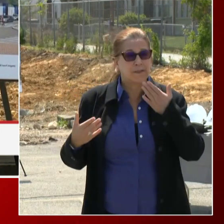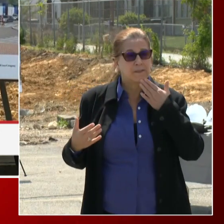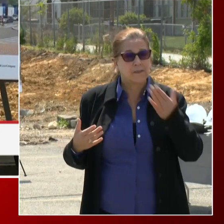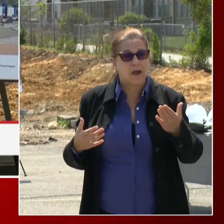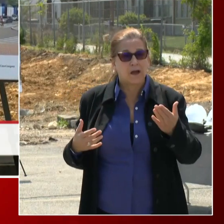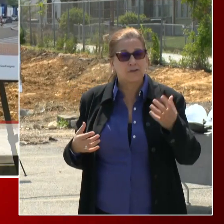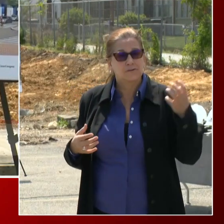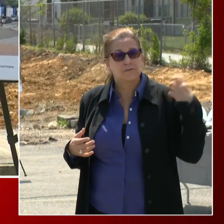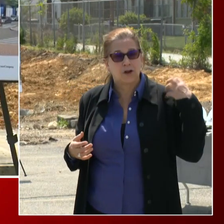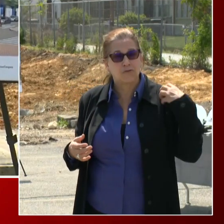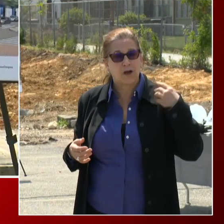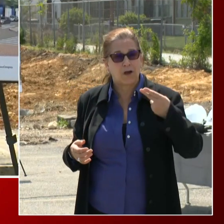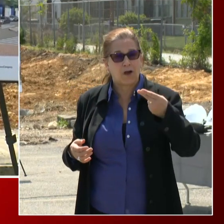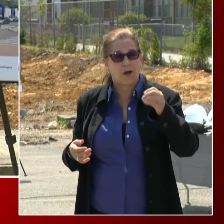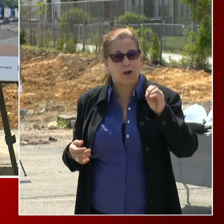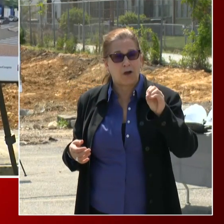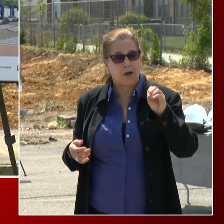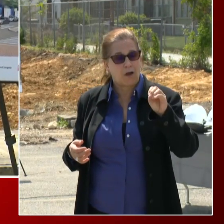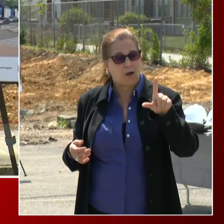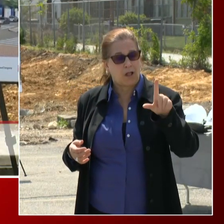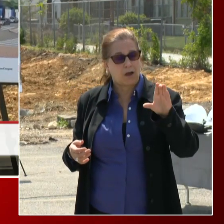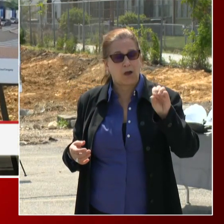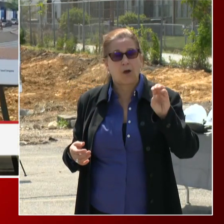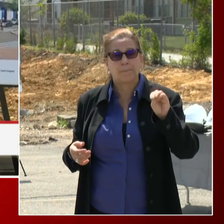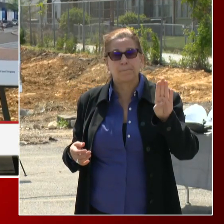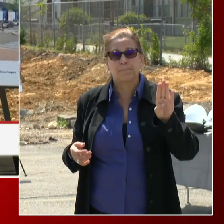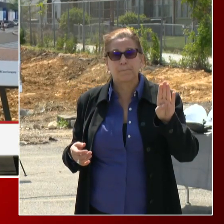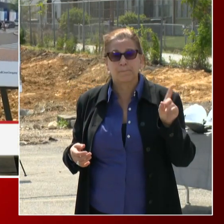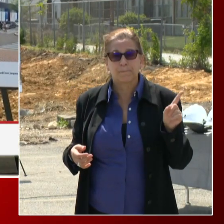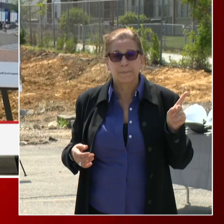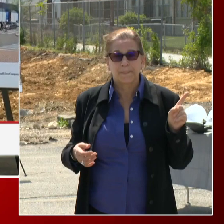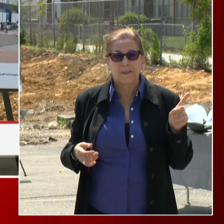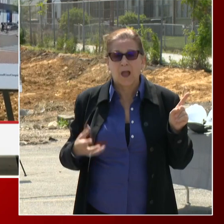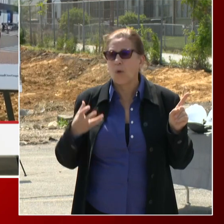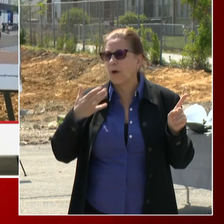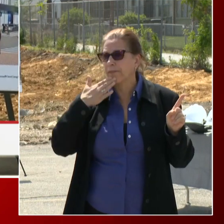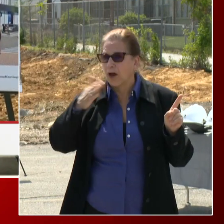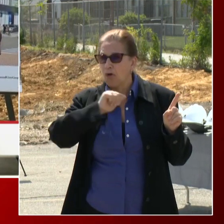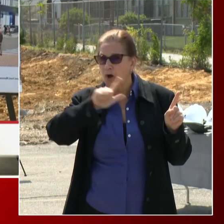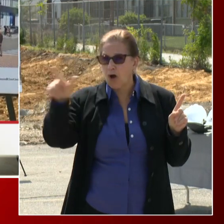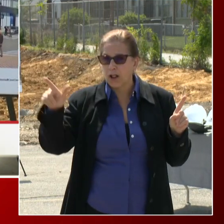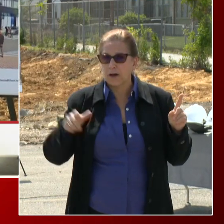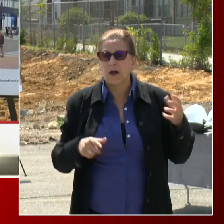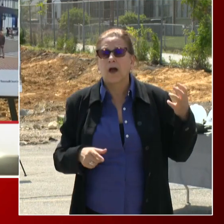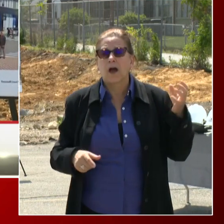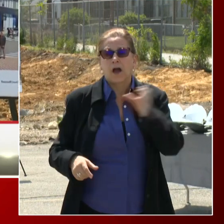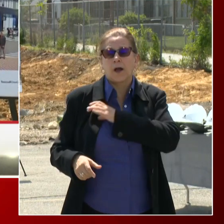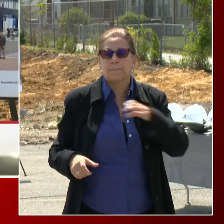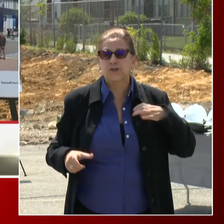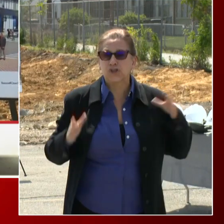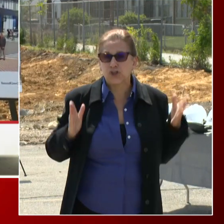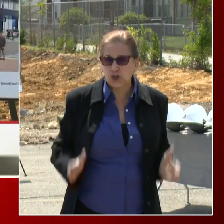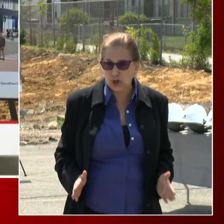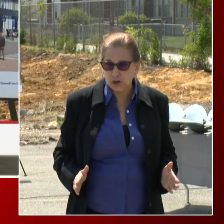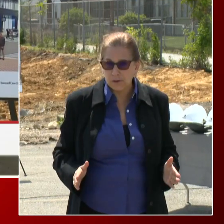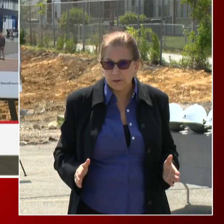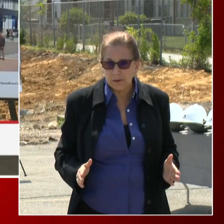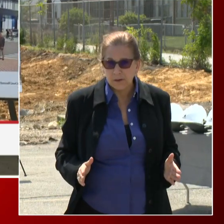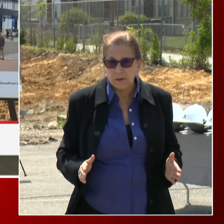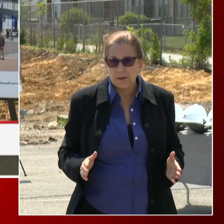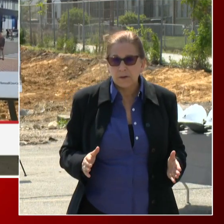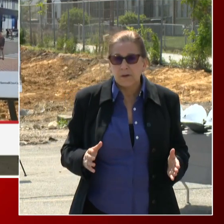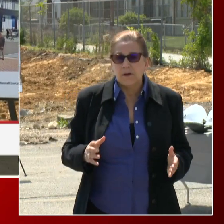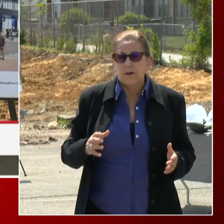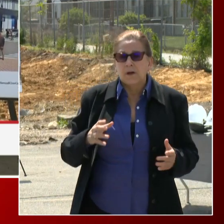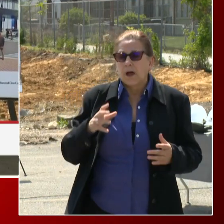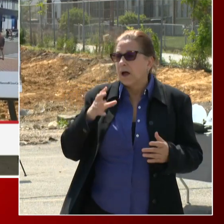that warm welcome, and I want to thank all of the commissioners, Civic Association members,